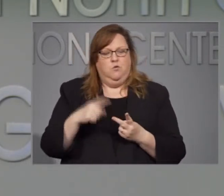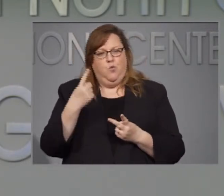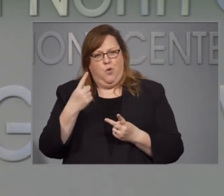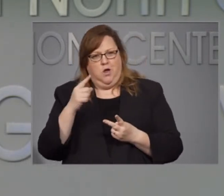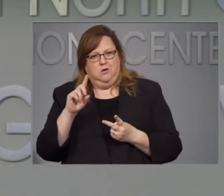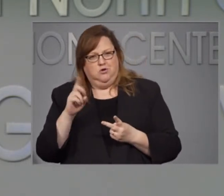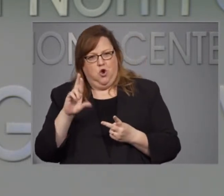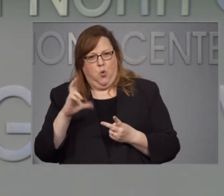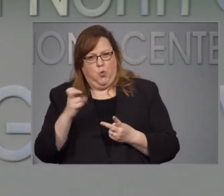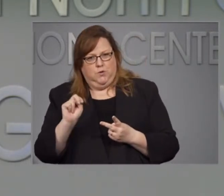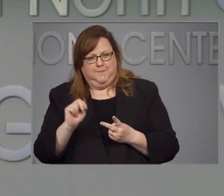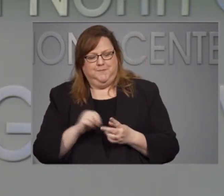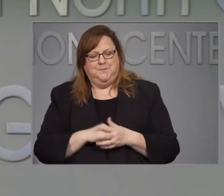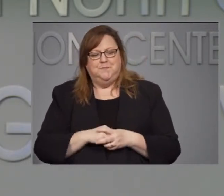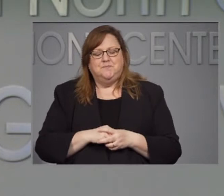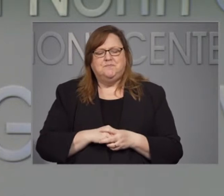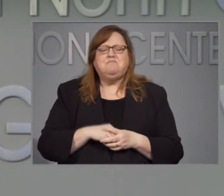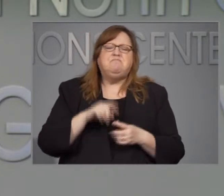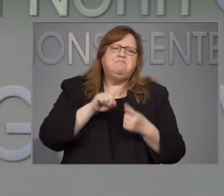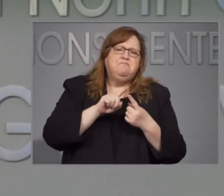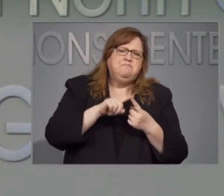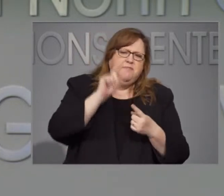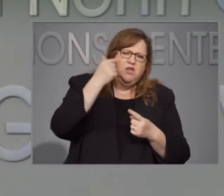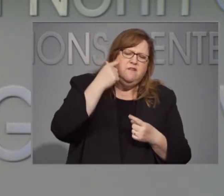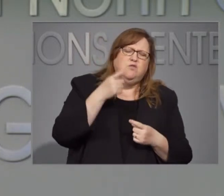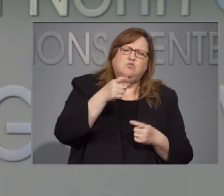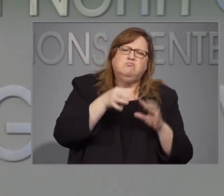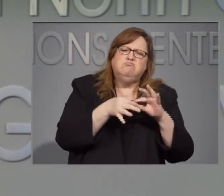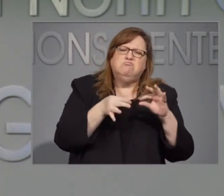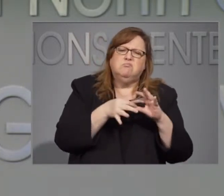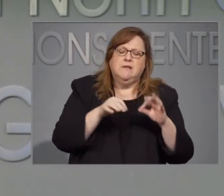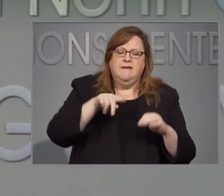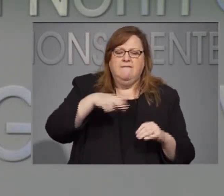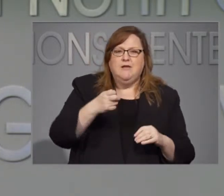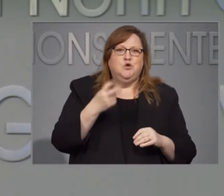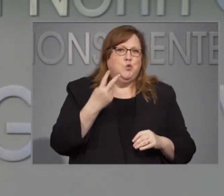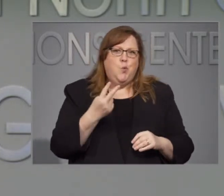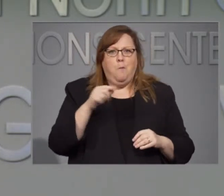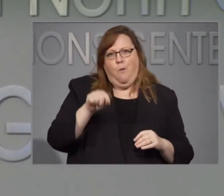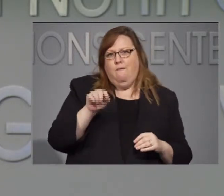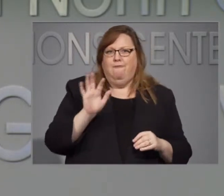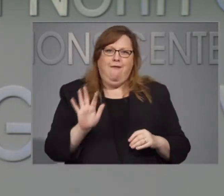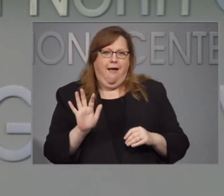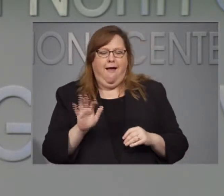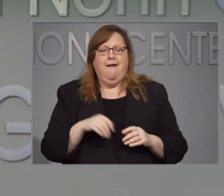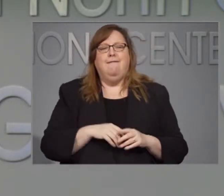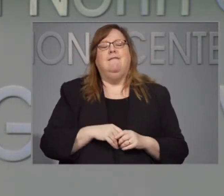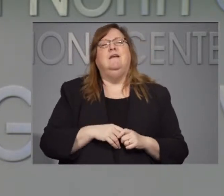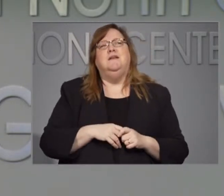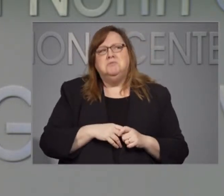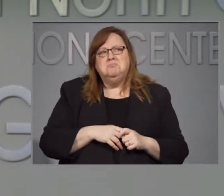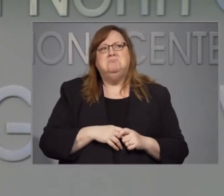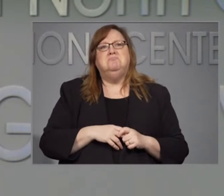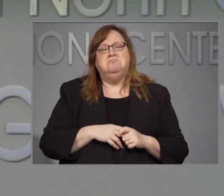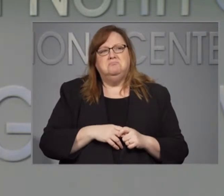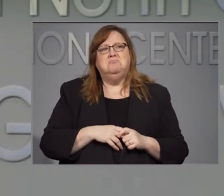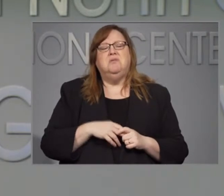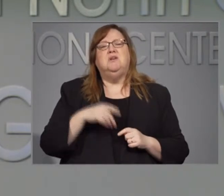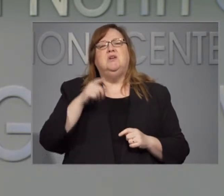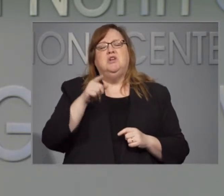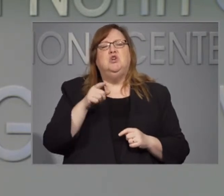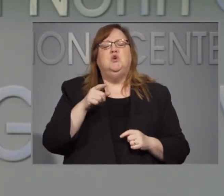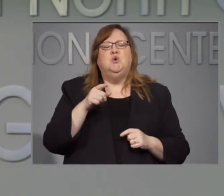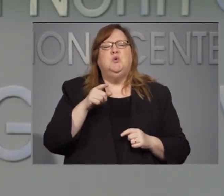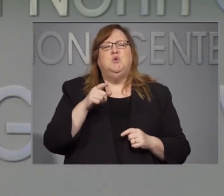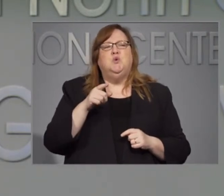the governor, you talked about a phase 2.5, but I've also acknowledged there's the possibility the current second phase would need to be scaled back.